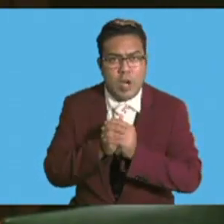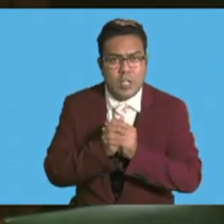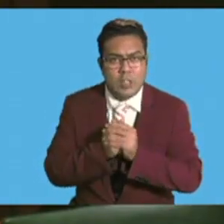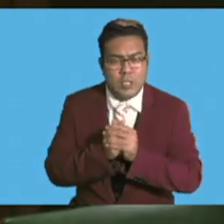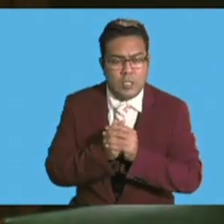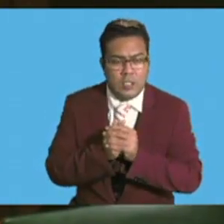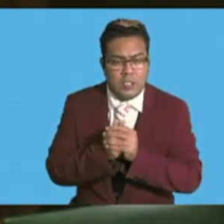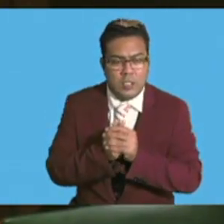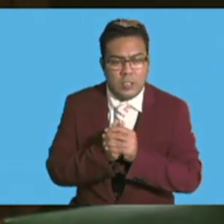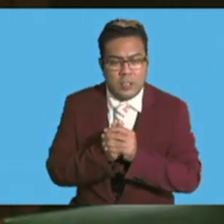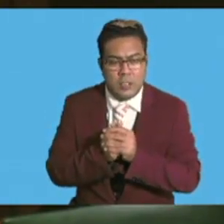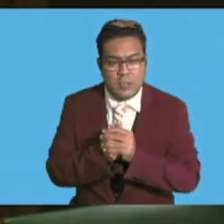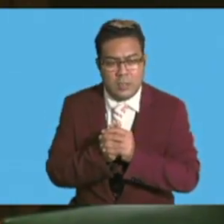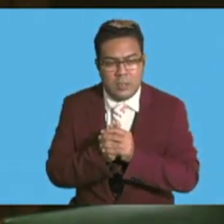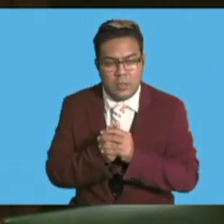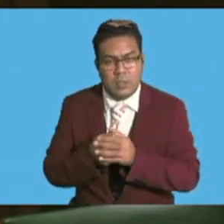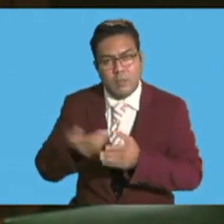boy,